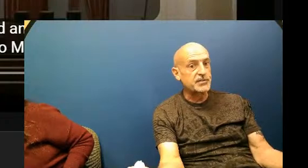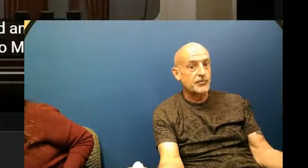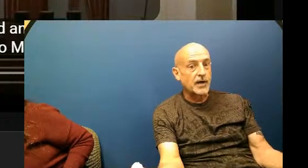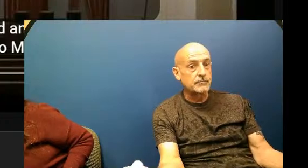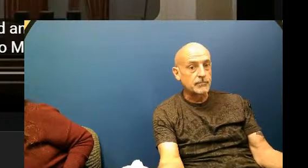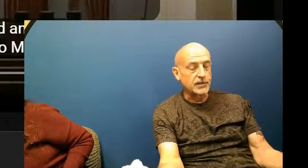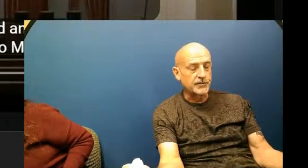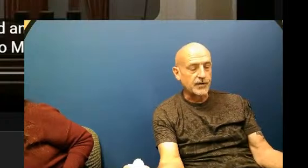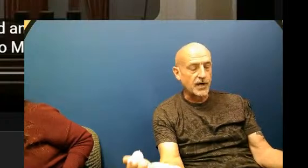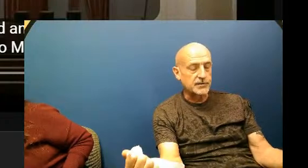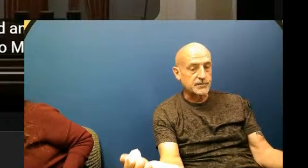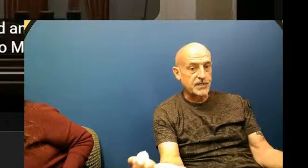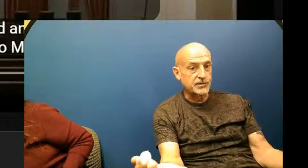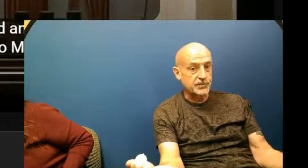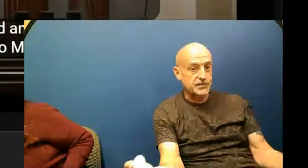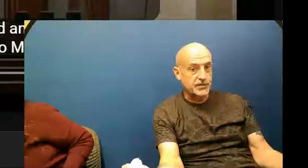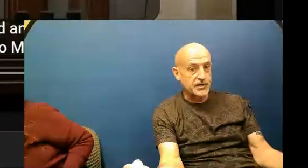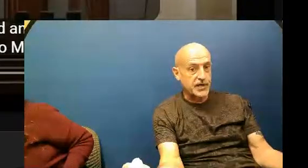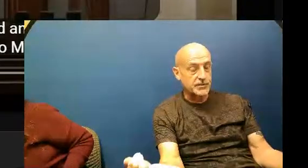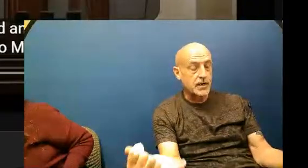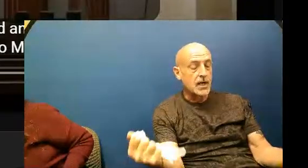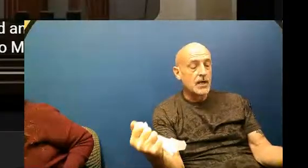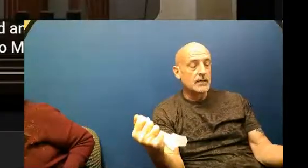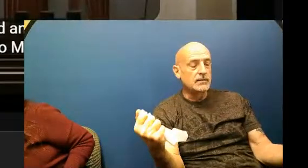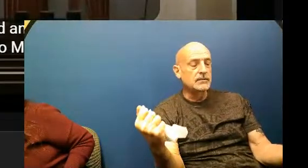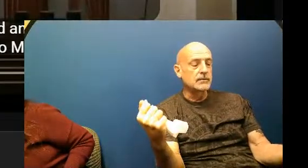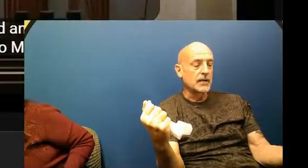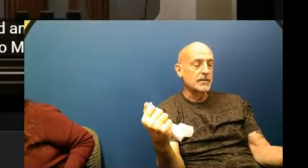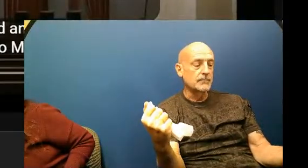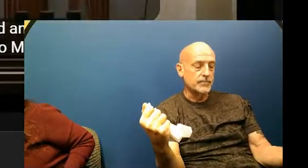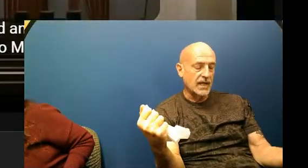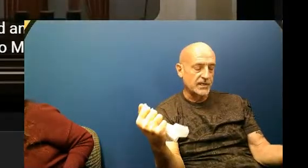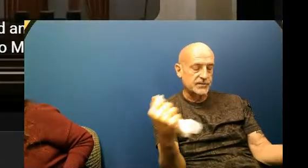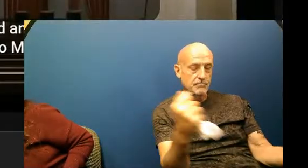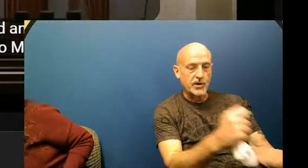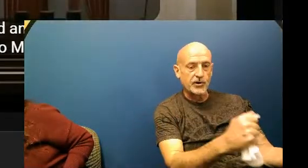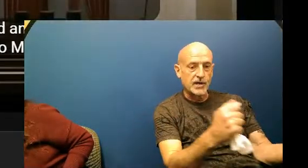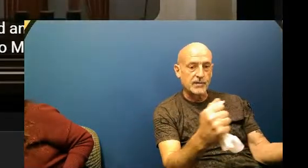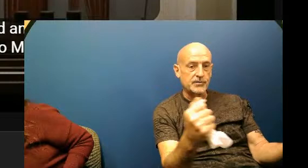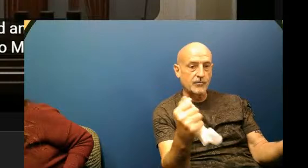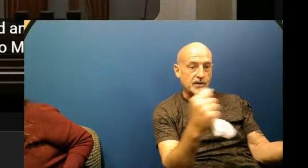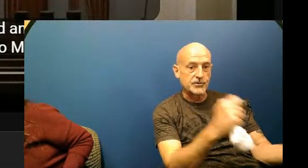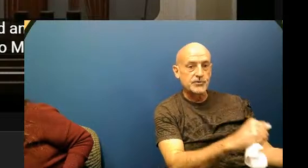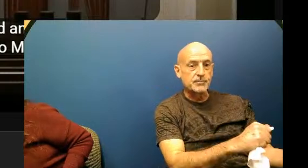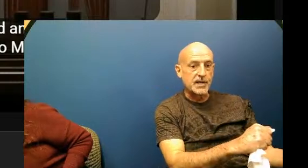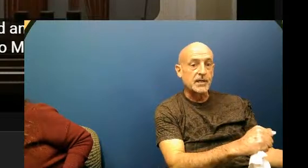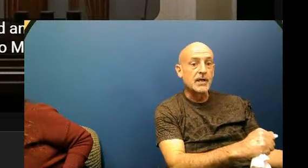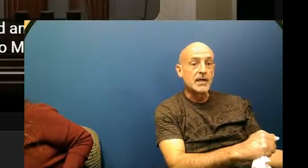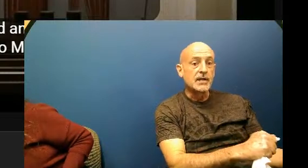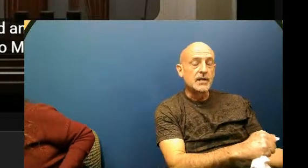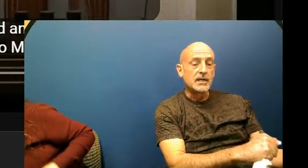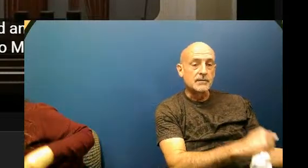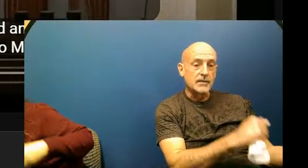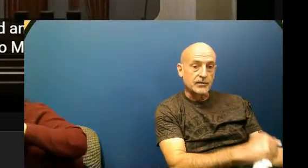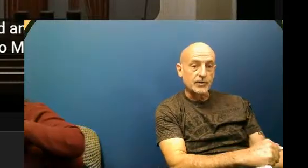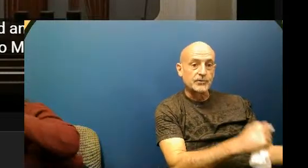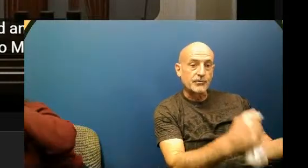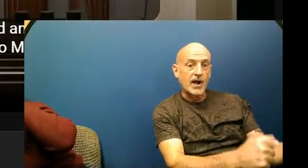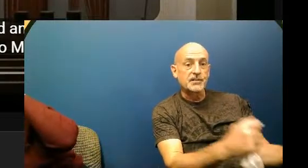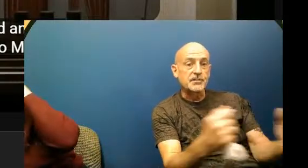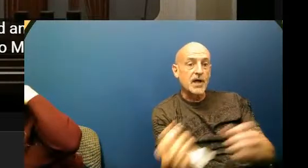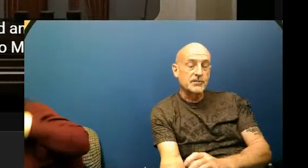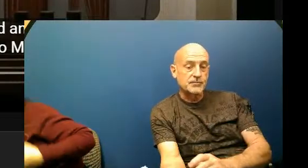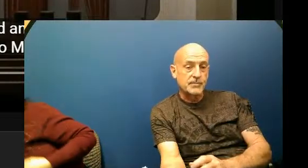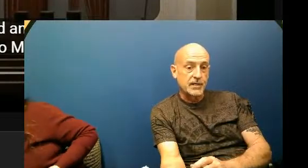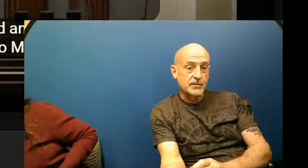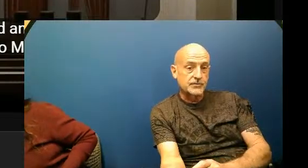free speech right, believe it or not, speech and association, right? And it's the mirror image. The right to speak includes the